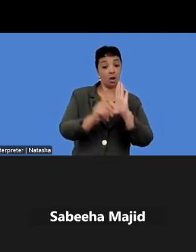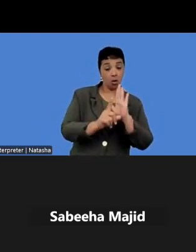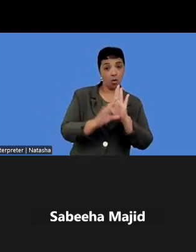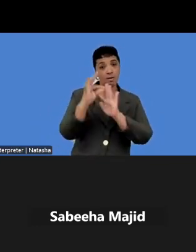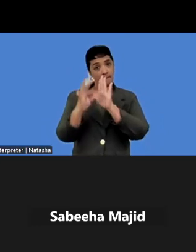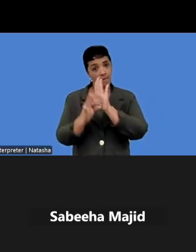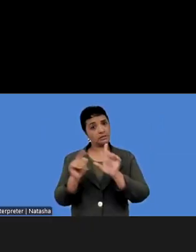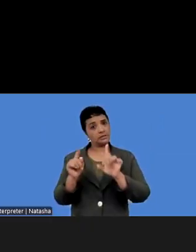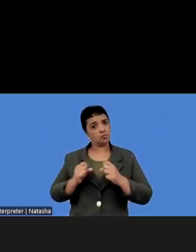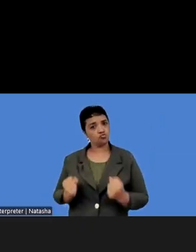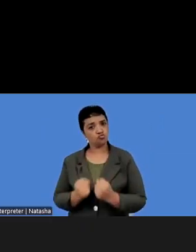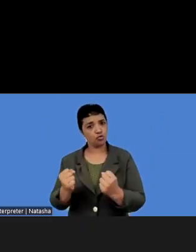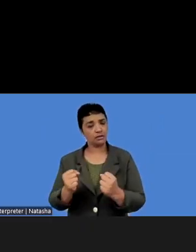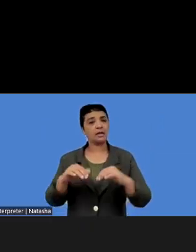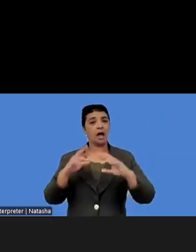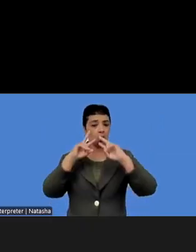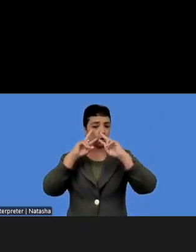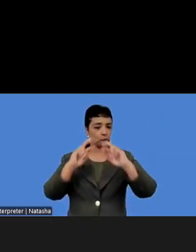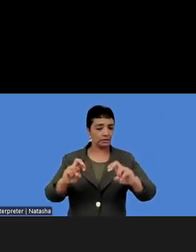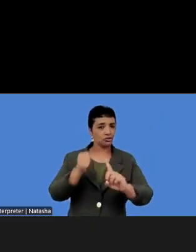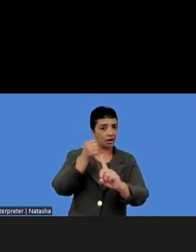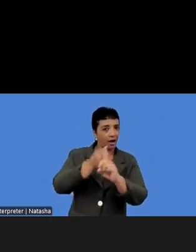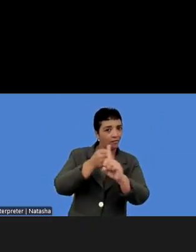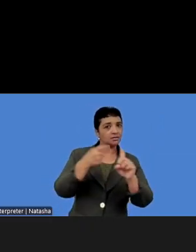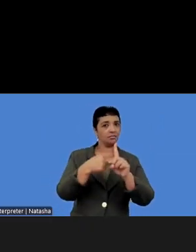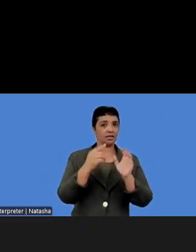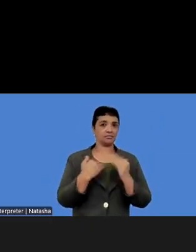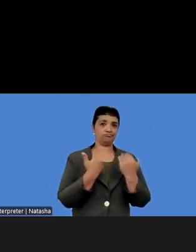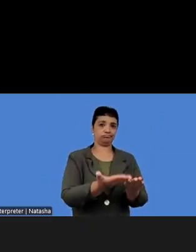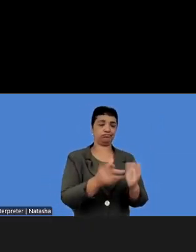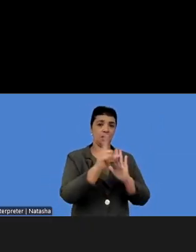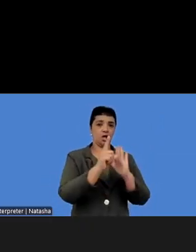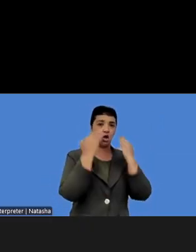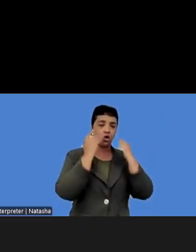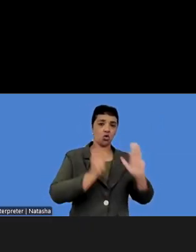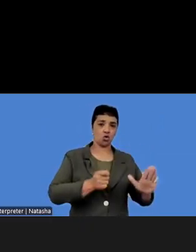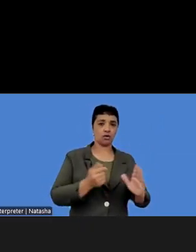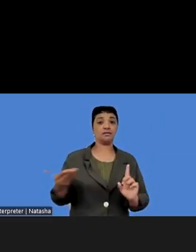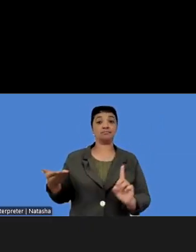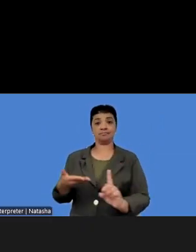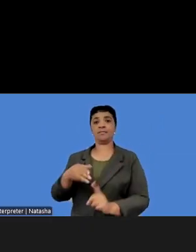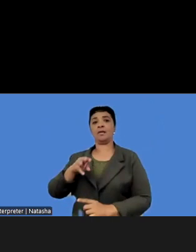through research, advocacy, and litigation. Moyahabo, over to you.